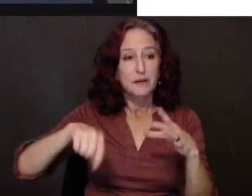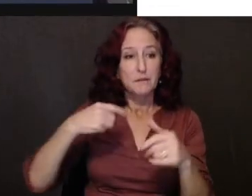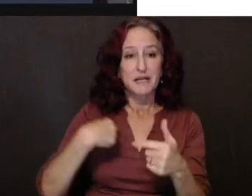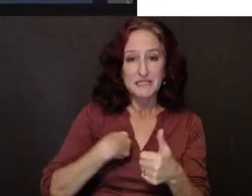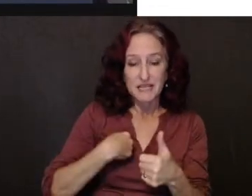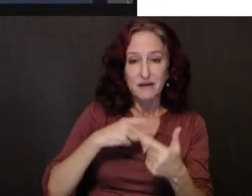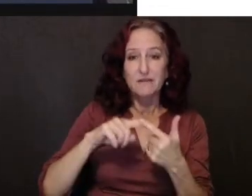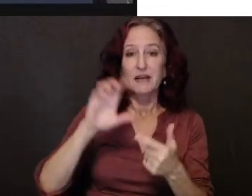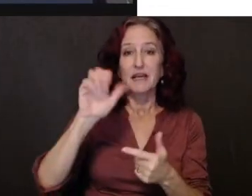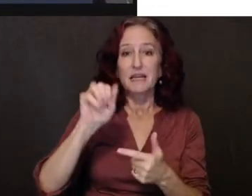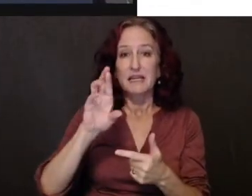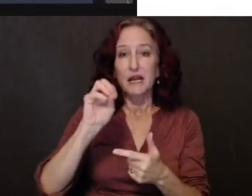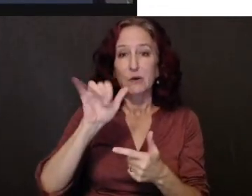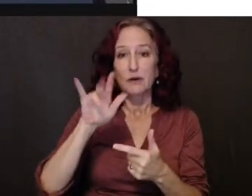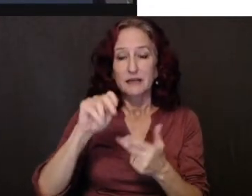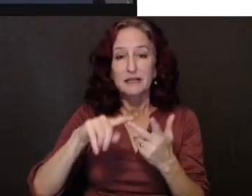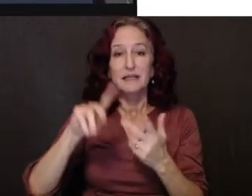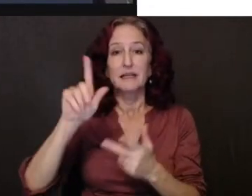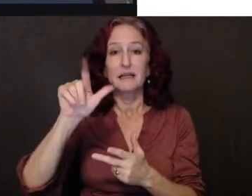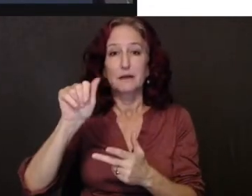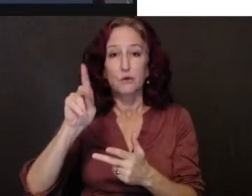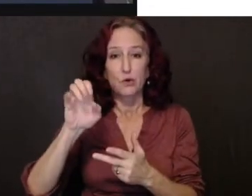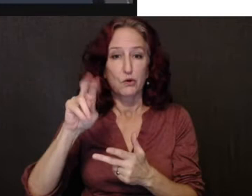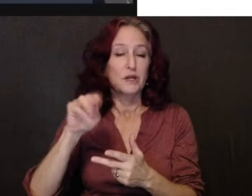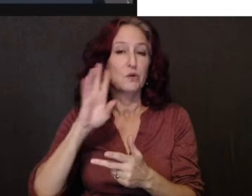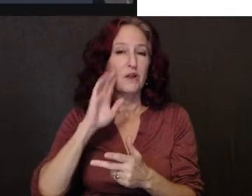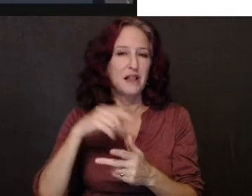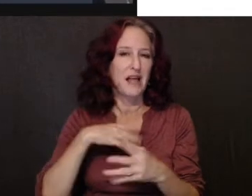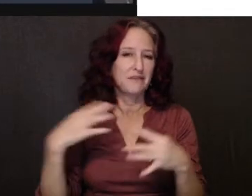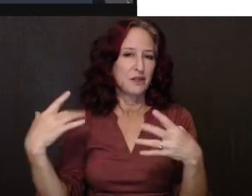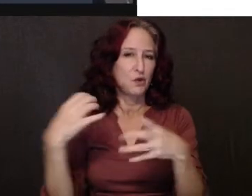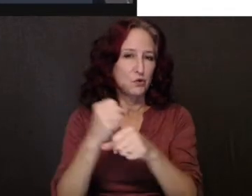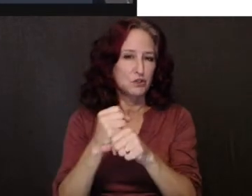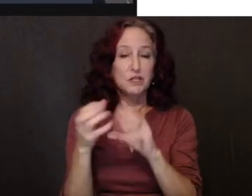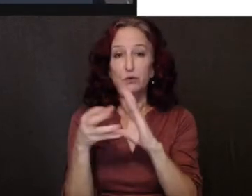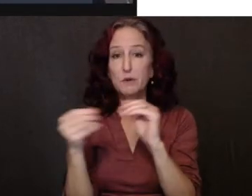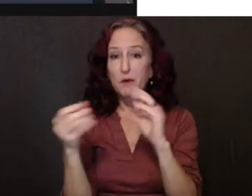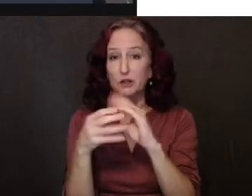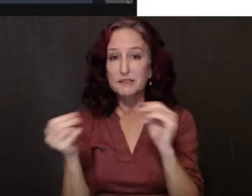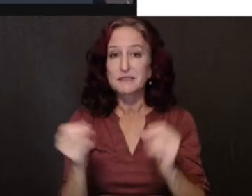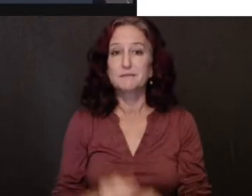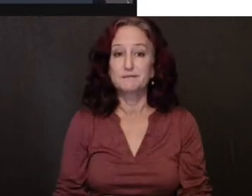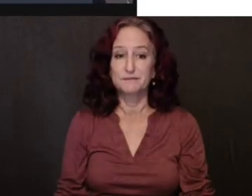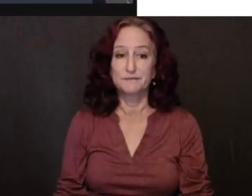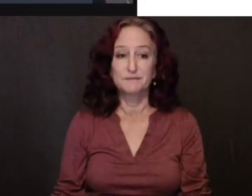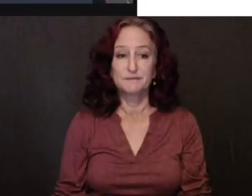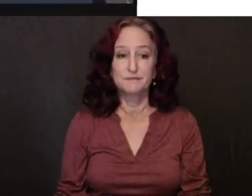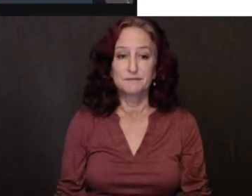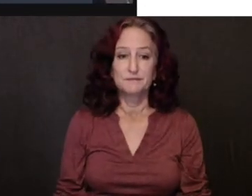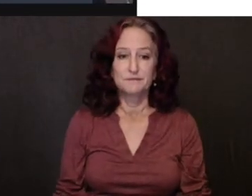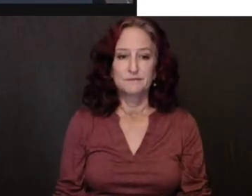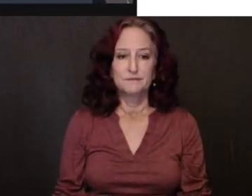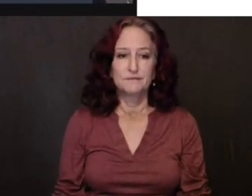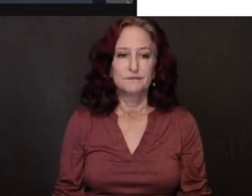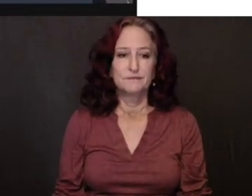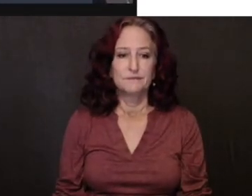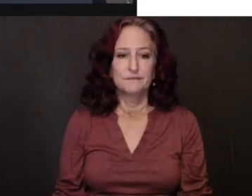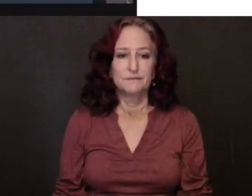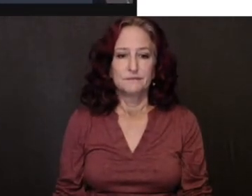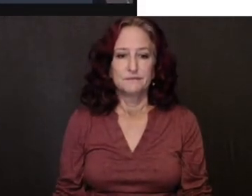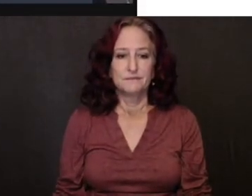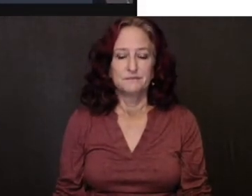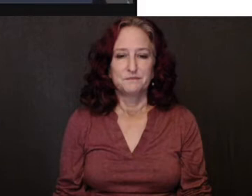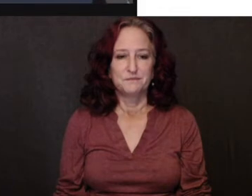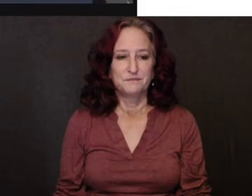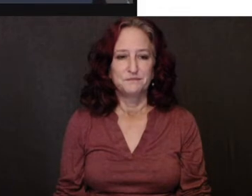cupcakes. At 5:30, we will all return to the main stage where myself, Liren Baker, and Carolyn Jung will